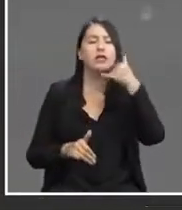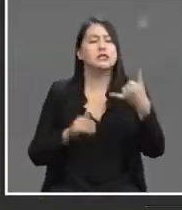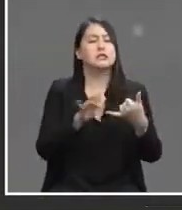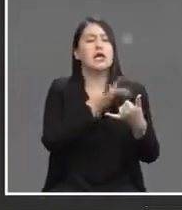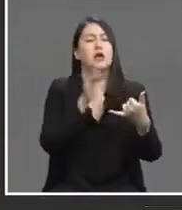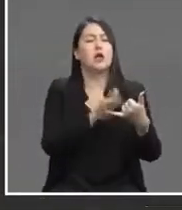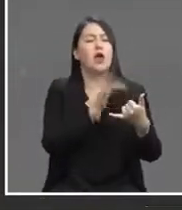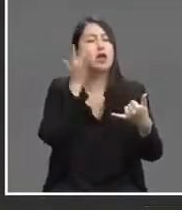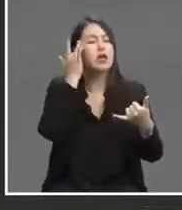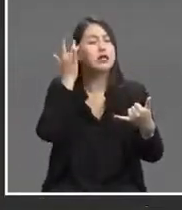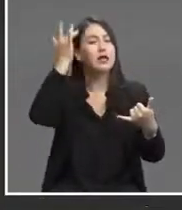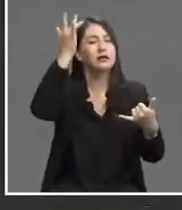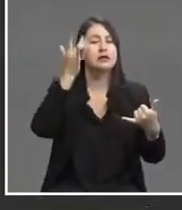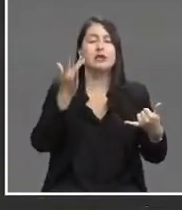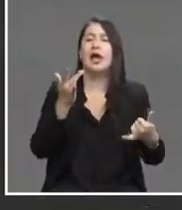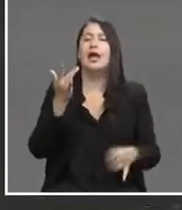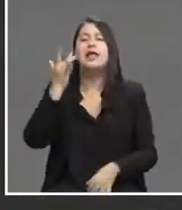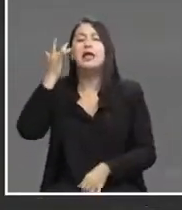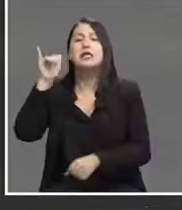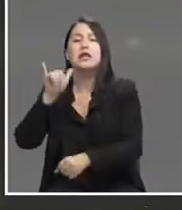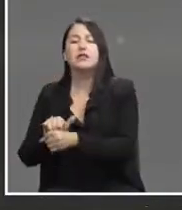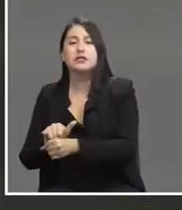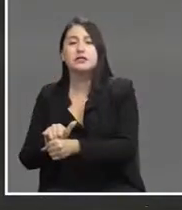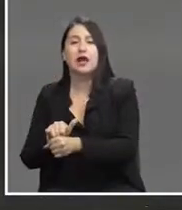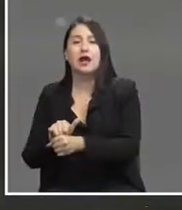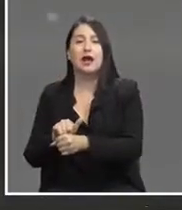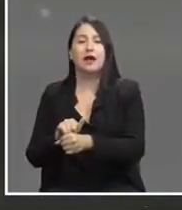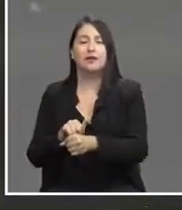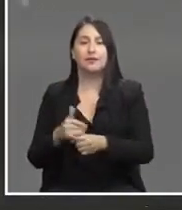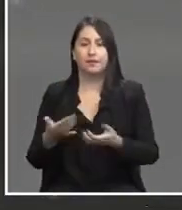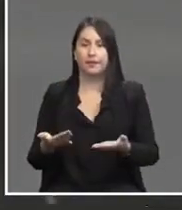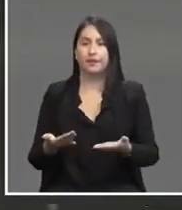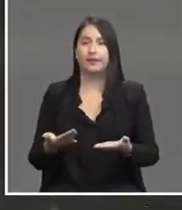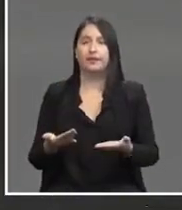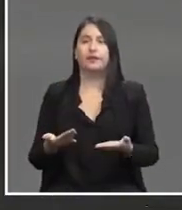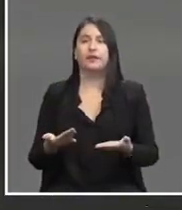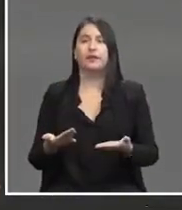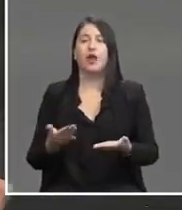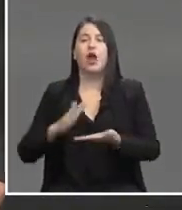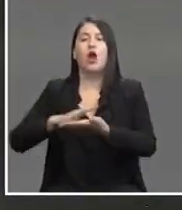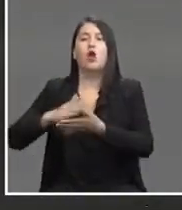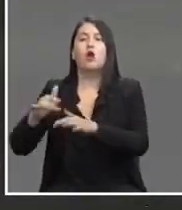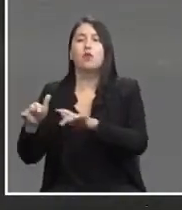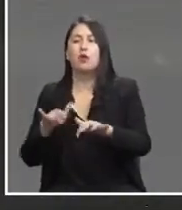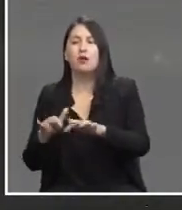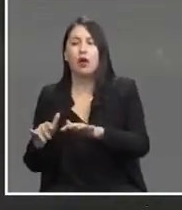5G, and then further on, quantum computing, etc., etc.